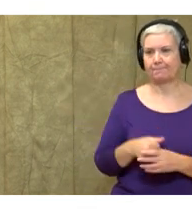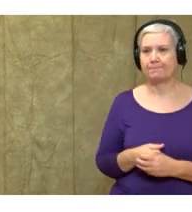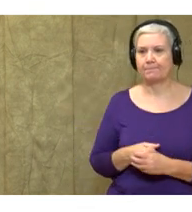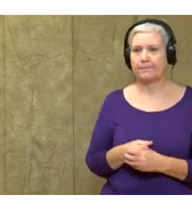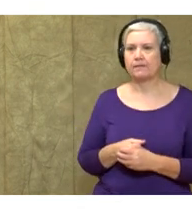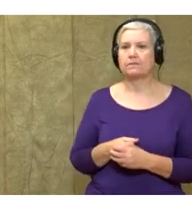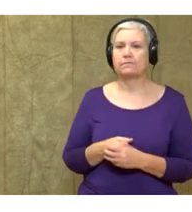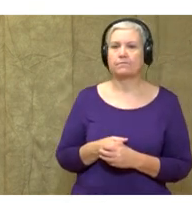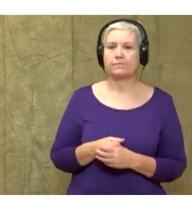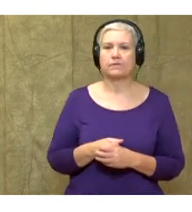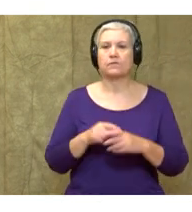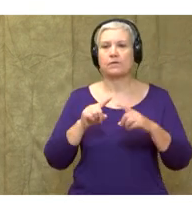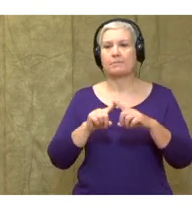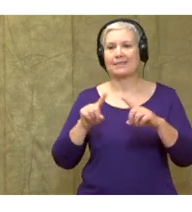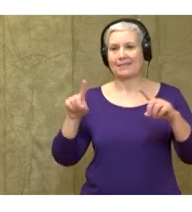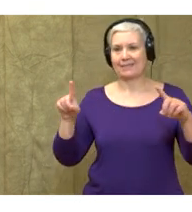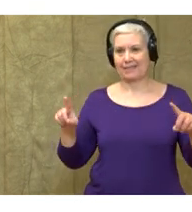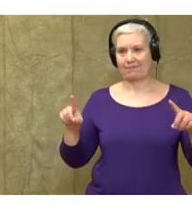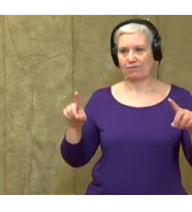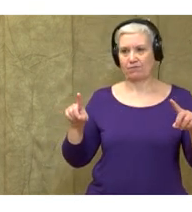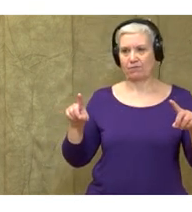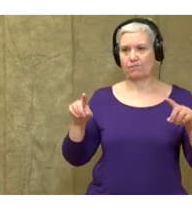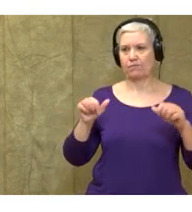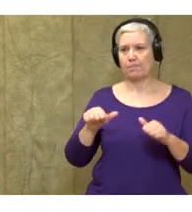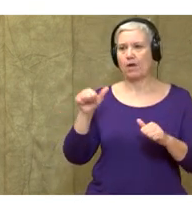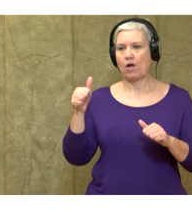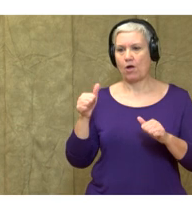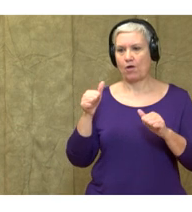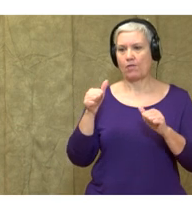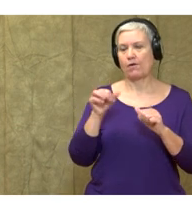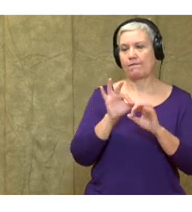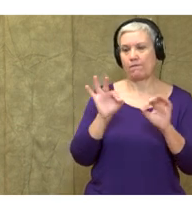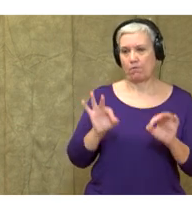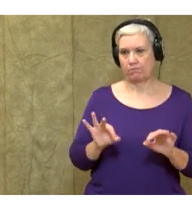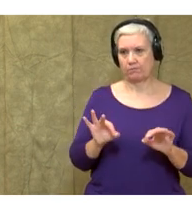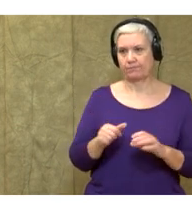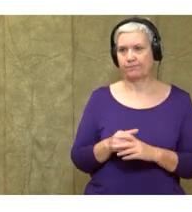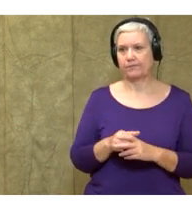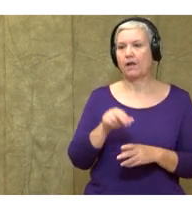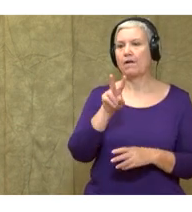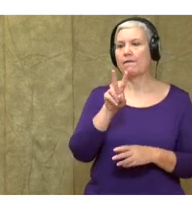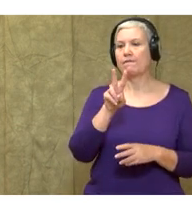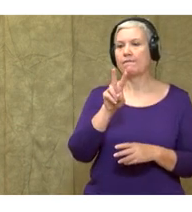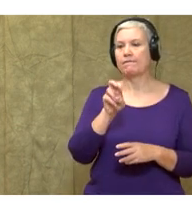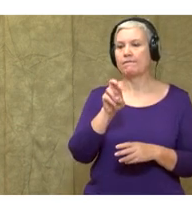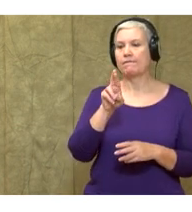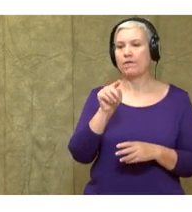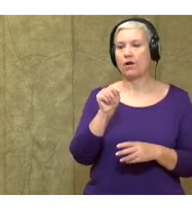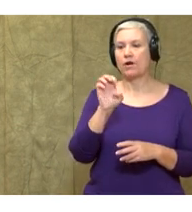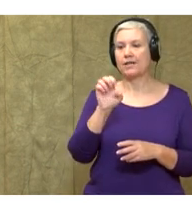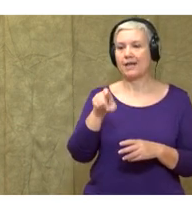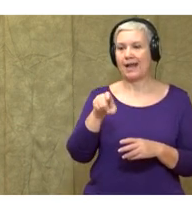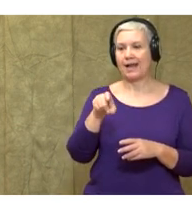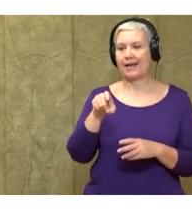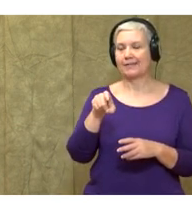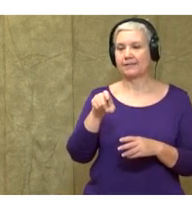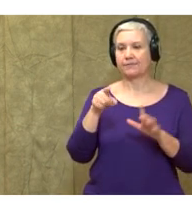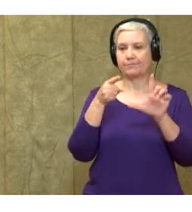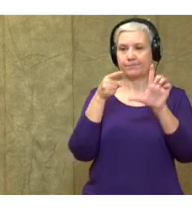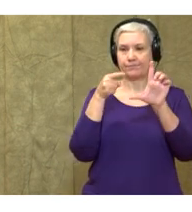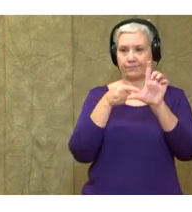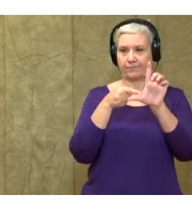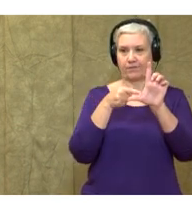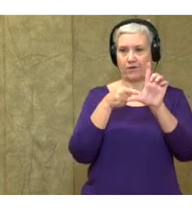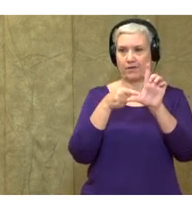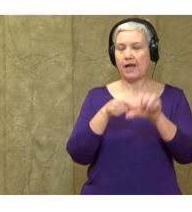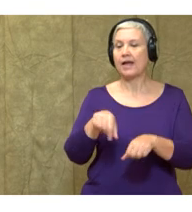other equation forms. And we're going to give this name as vertex form. So we're going to name this equation type as